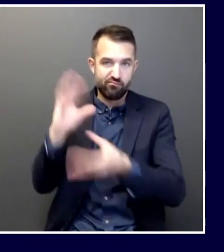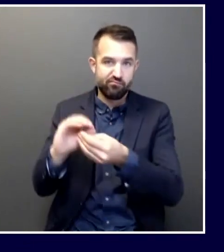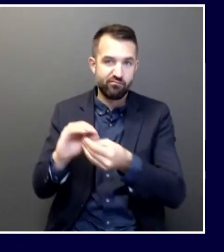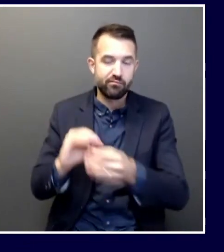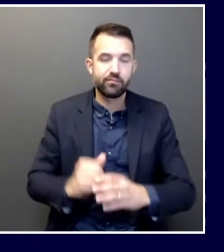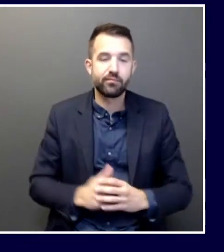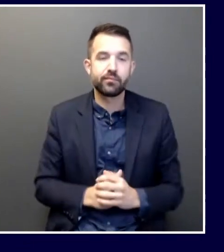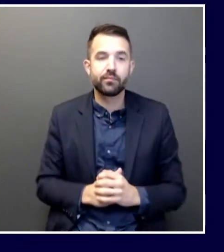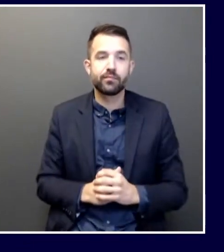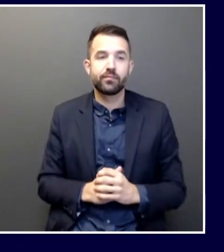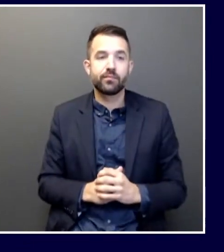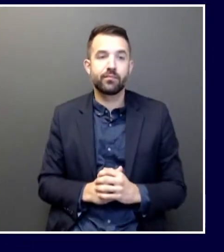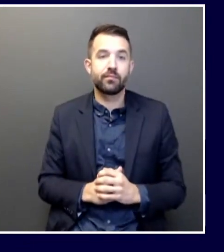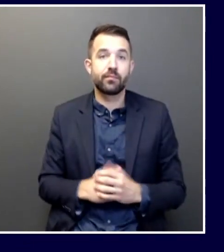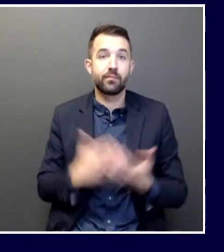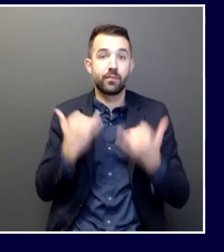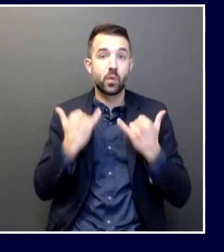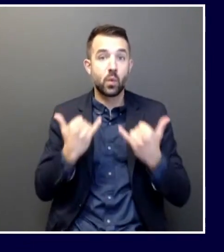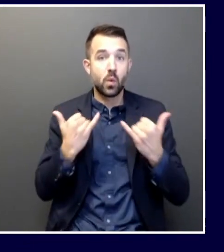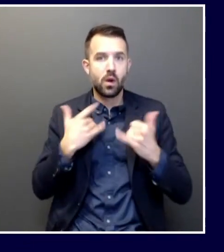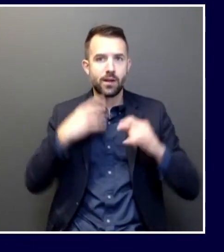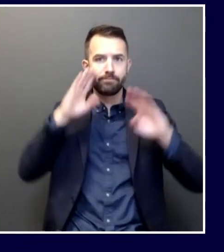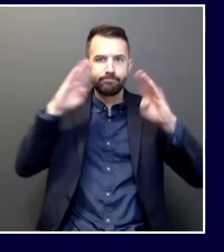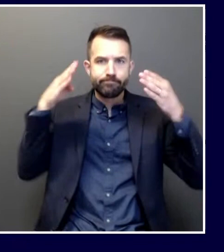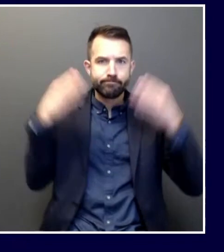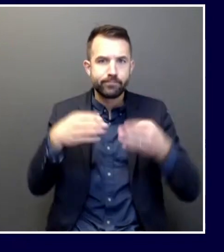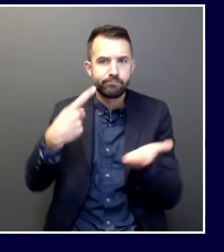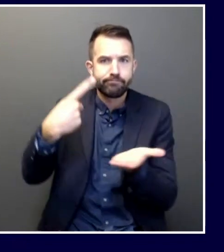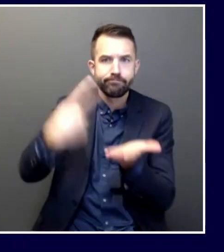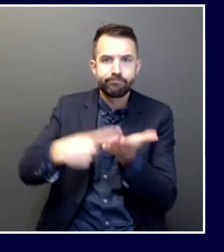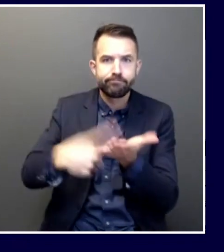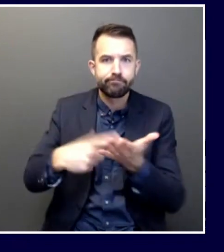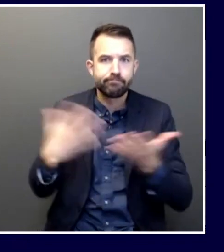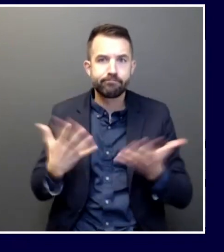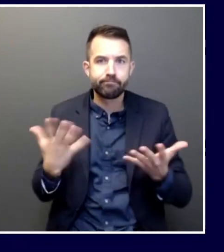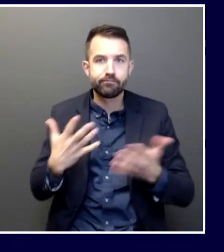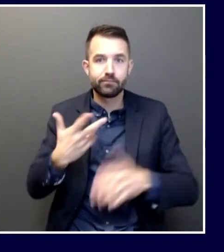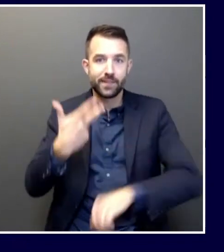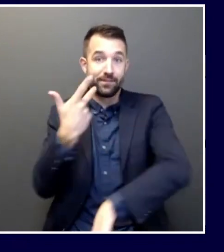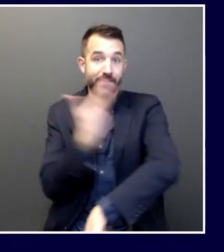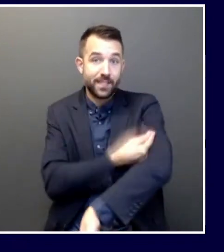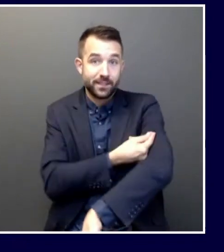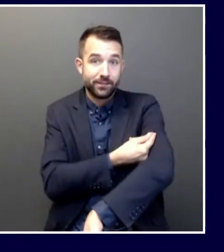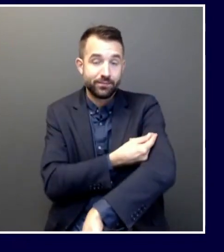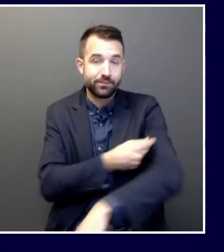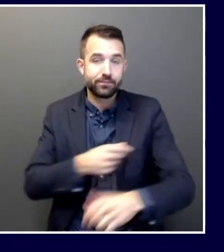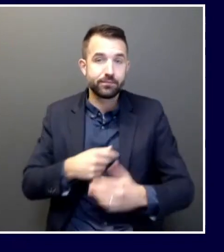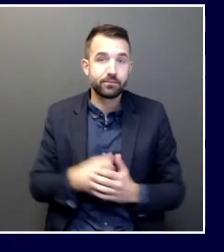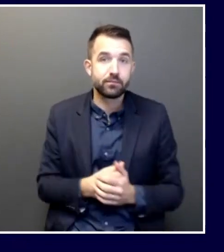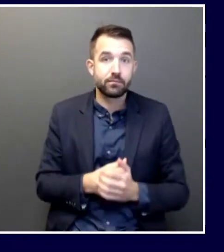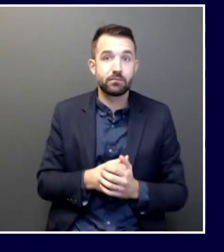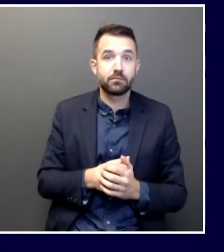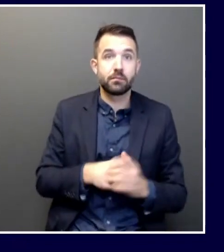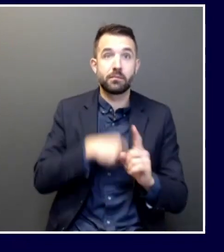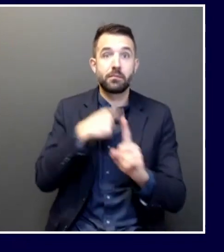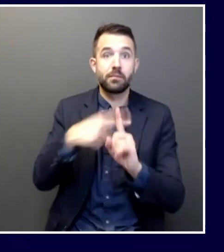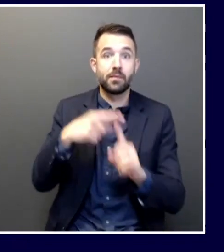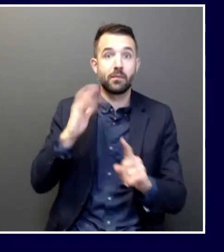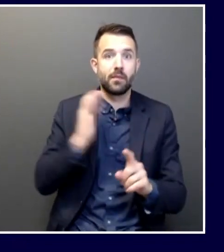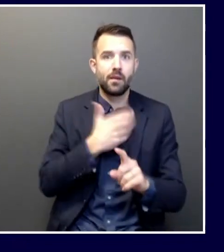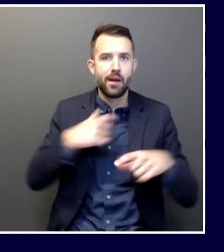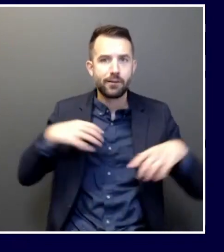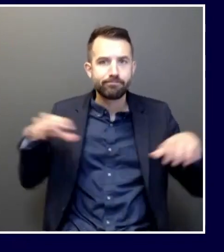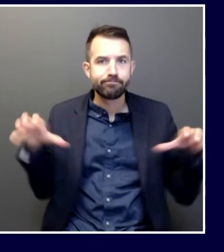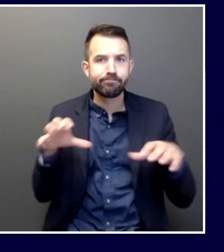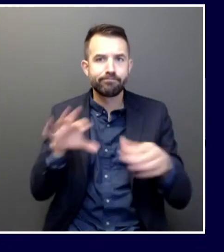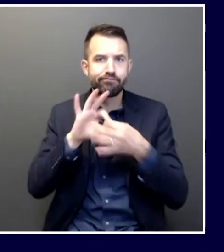What I really want to talk about today is where we stand with vaccines and the vaccination effort. Let's start